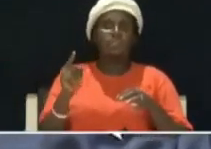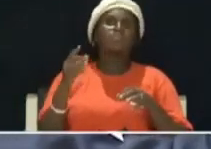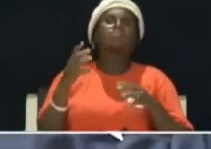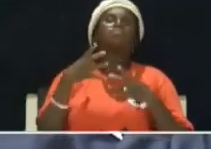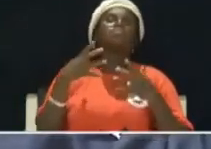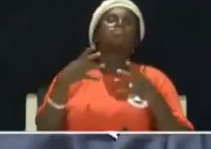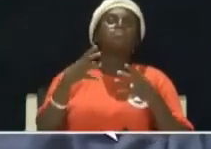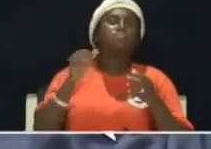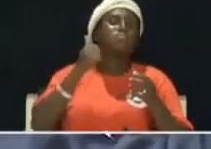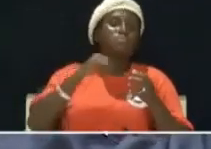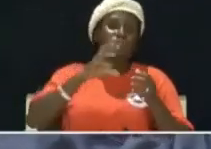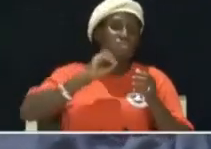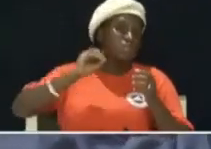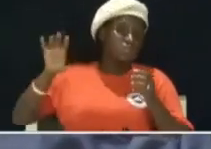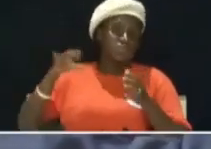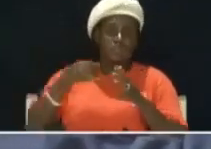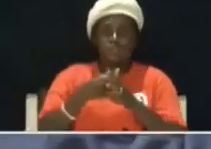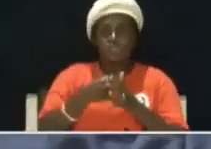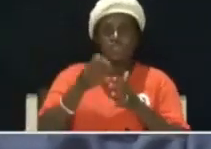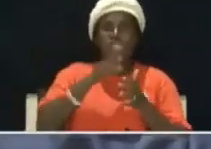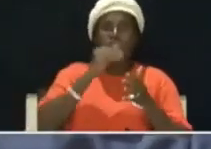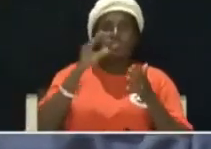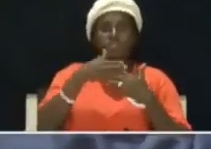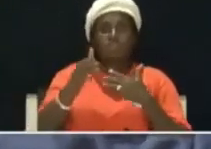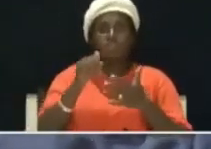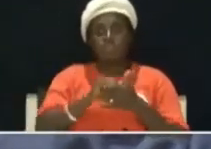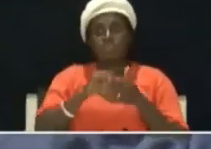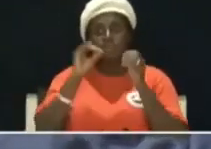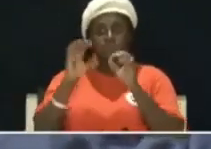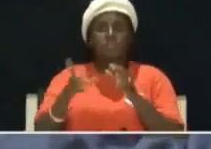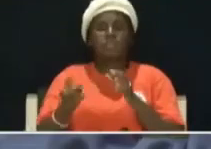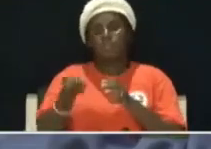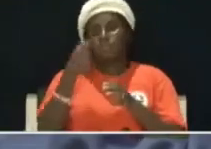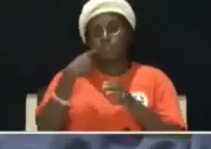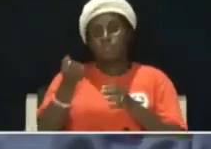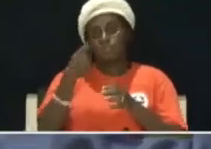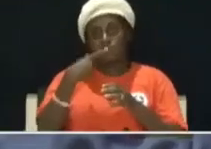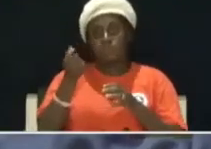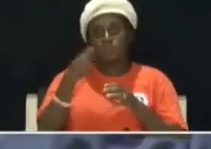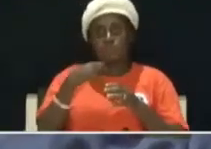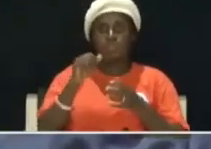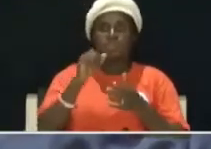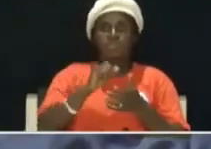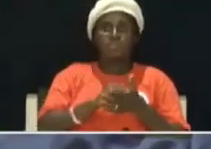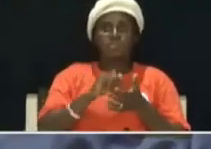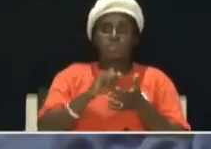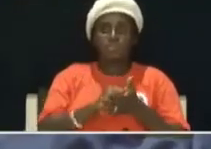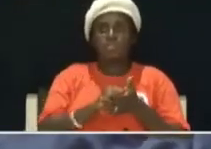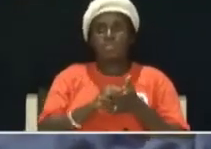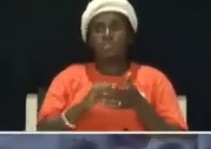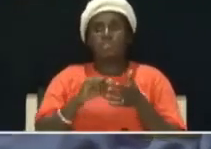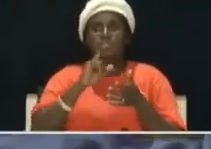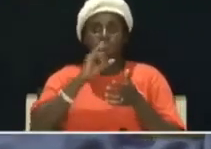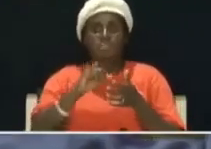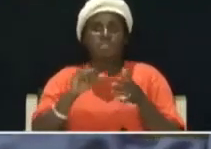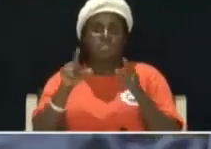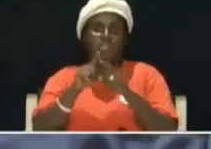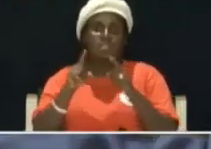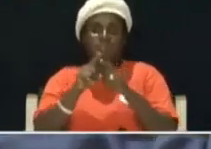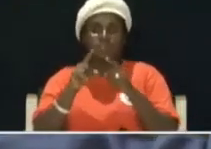removed. And thereafter, I was placed on a drug that serves as artificial